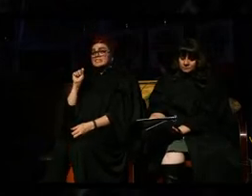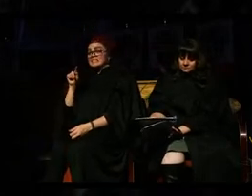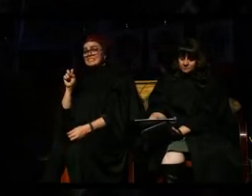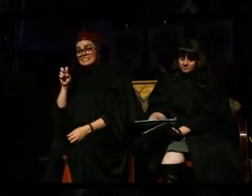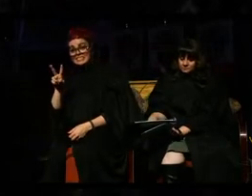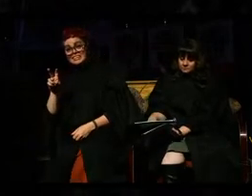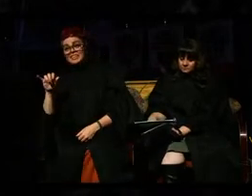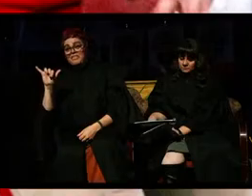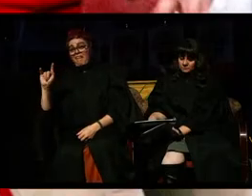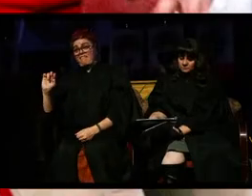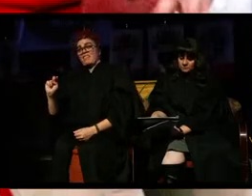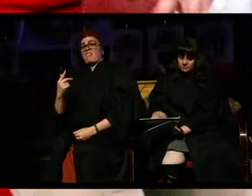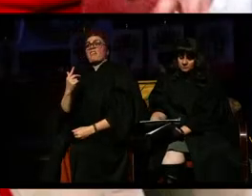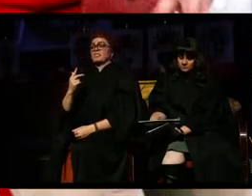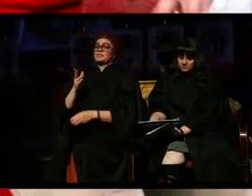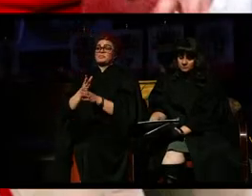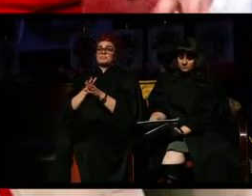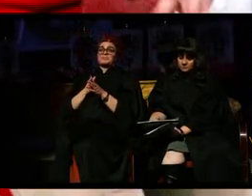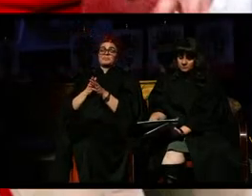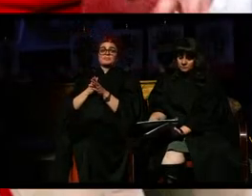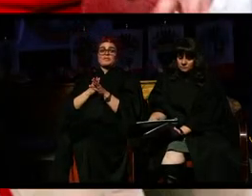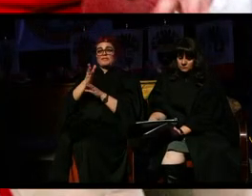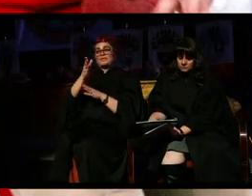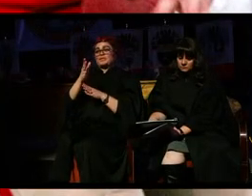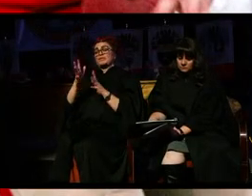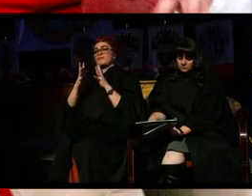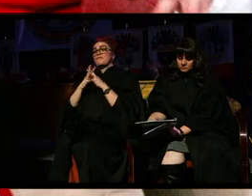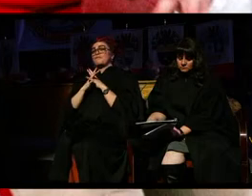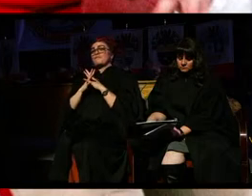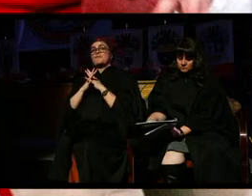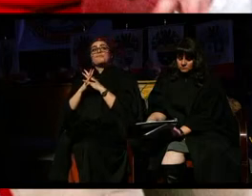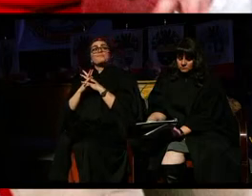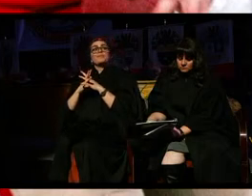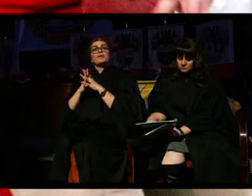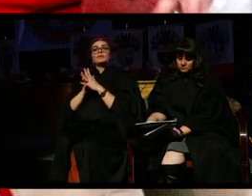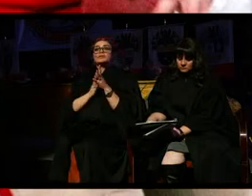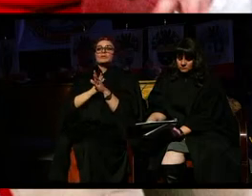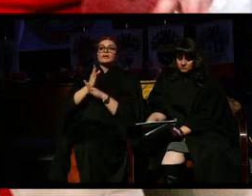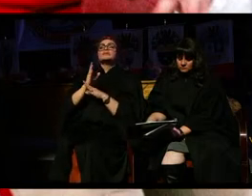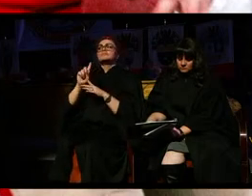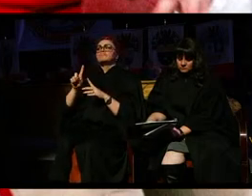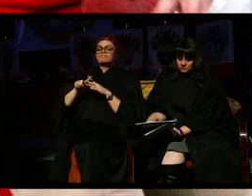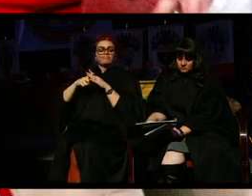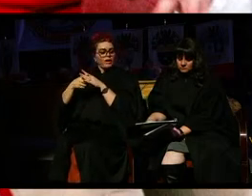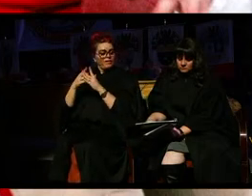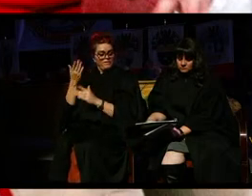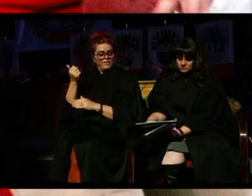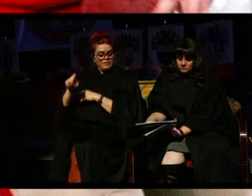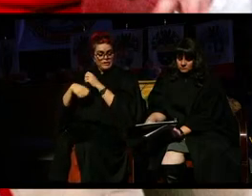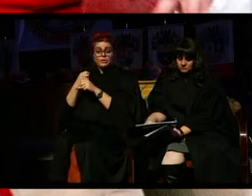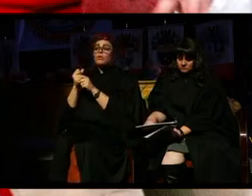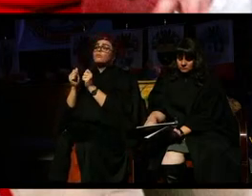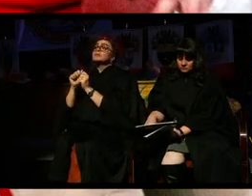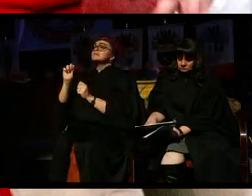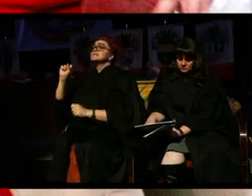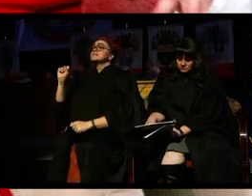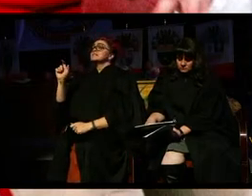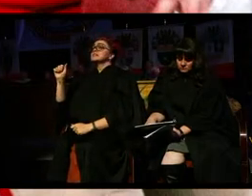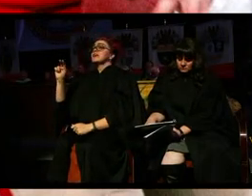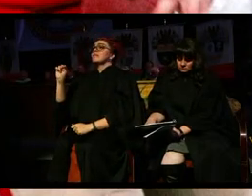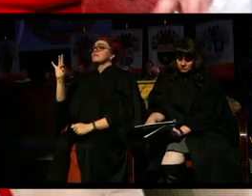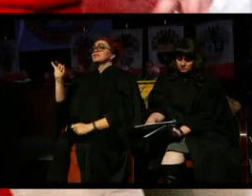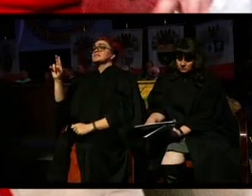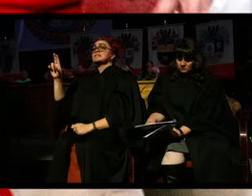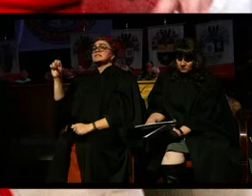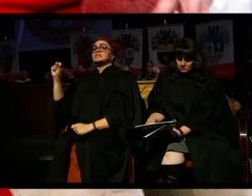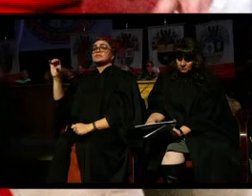Professional football career spanned more than 15 years in the NFL, primarily with the San Francisco 49ers. He was the most valuable